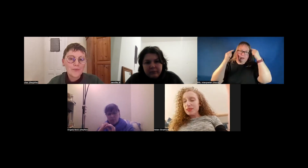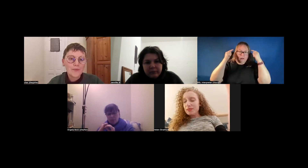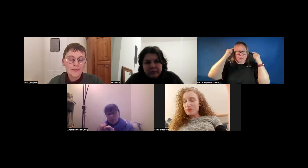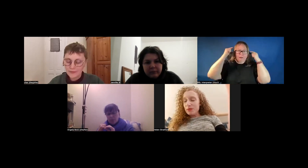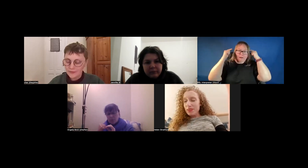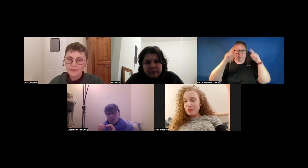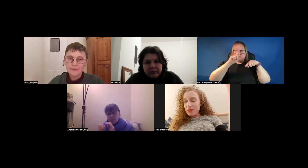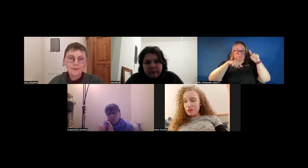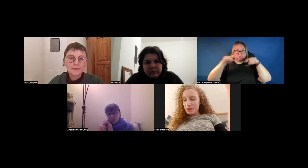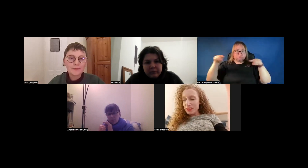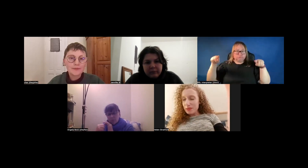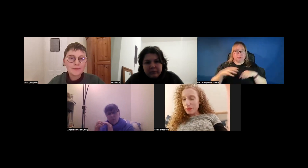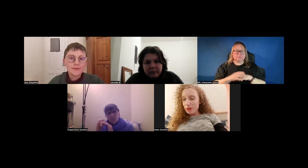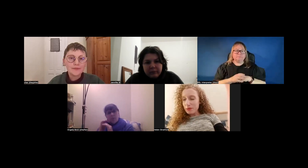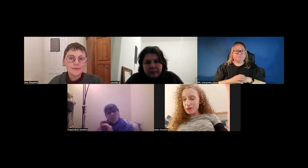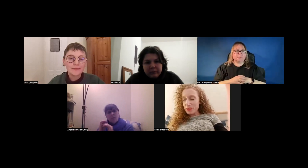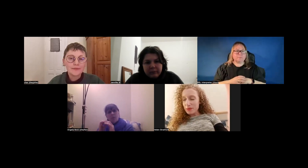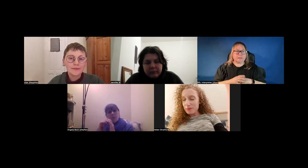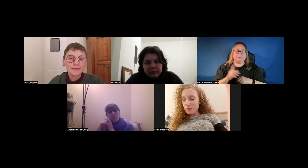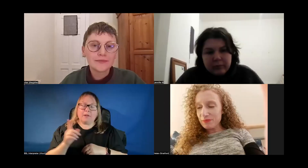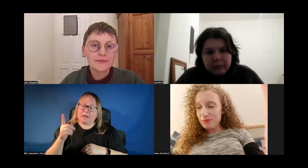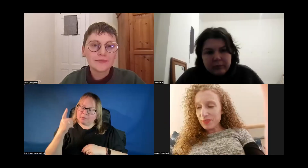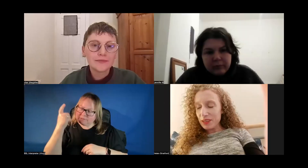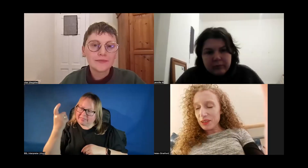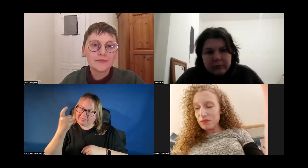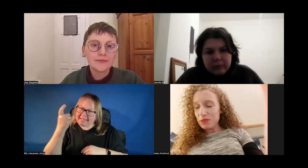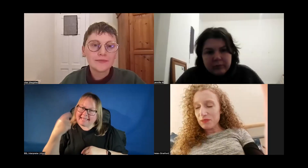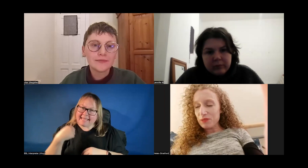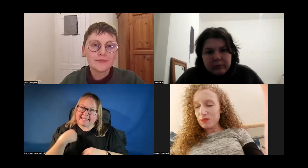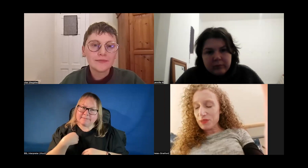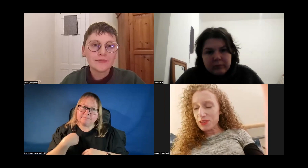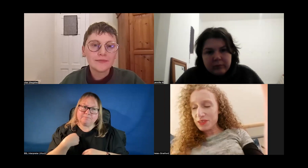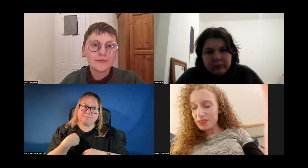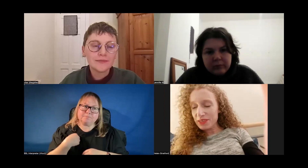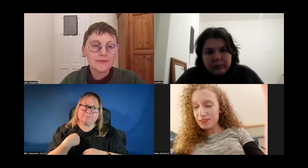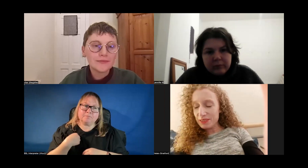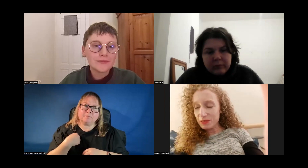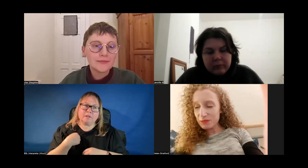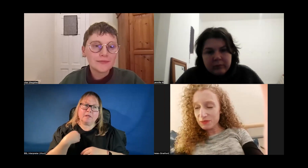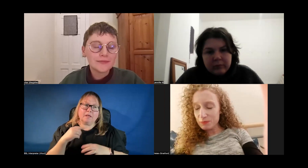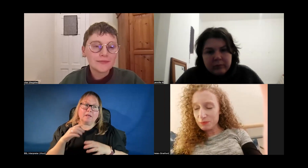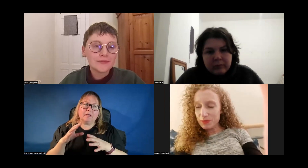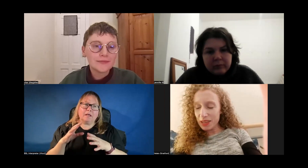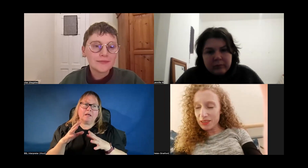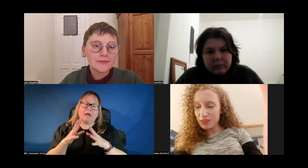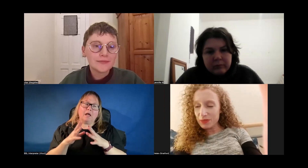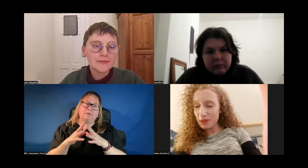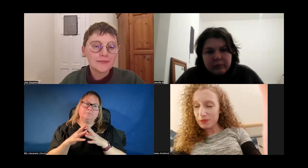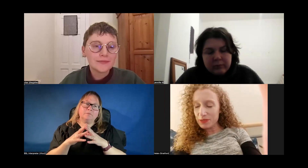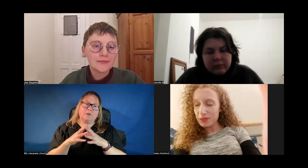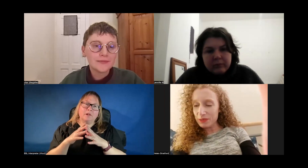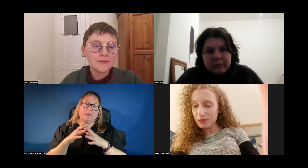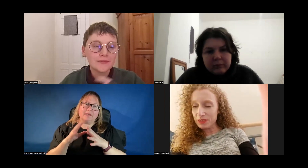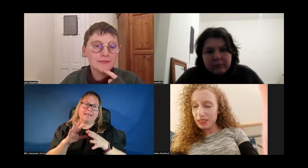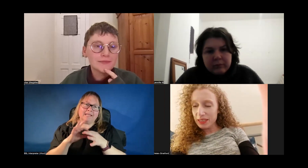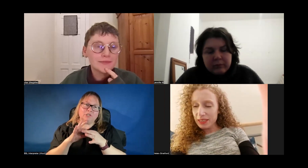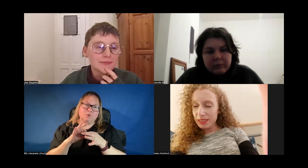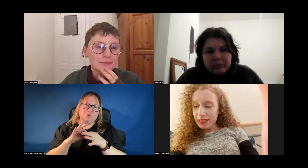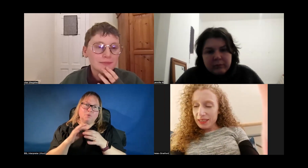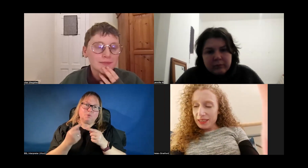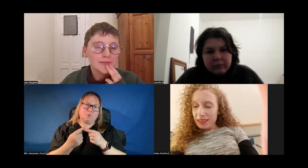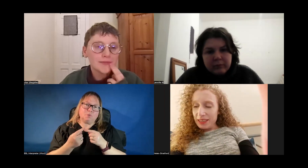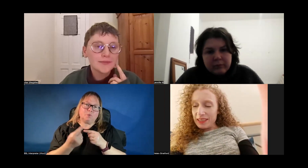thought one thing which I was thinking about was and I wrote down from the first sort of session as well, was the sort of